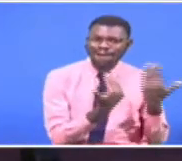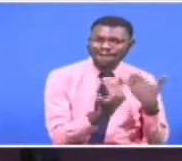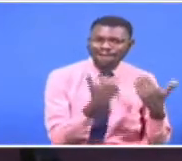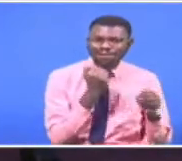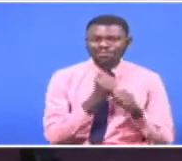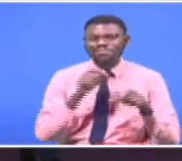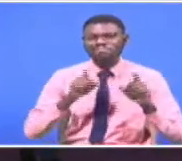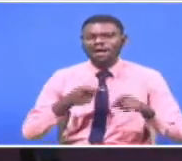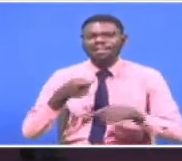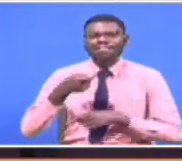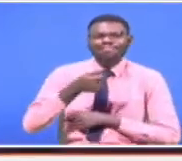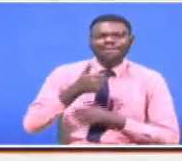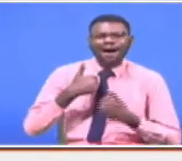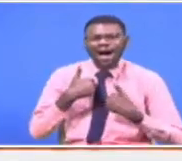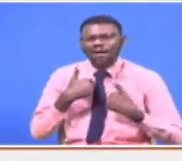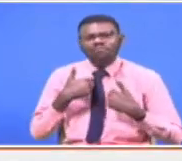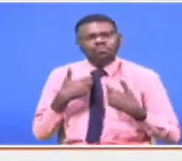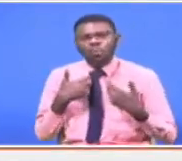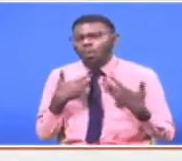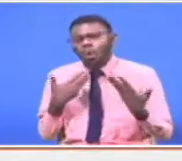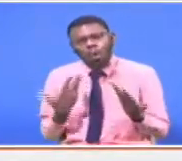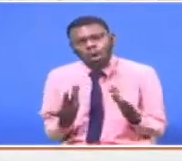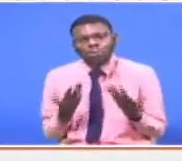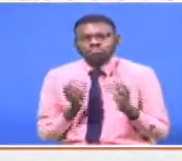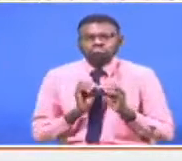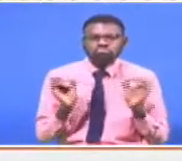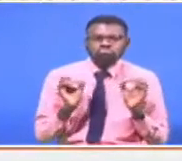not. Alan Uchanda with the details.